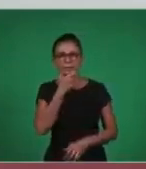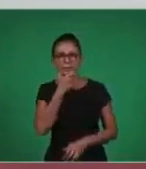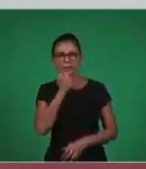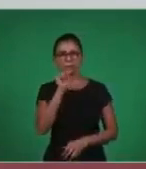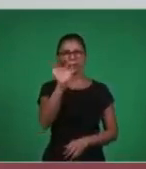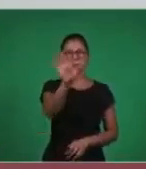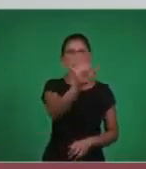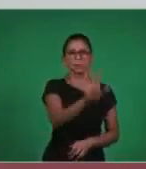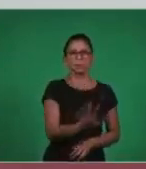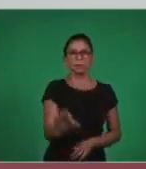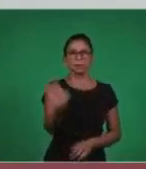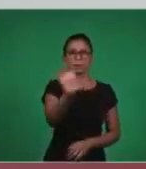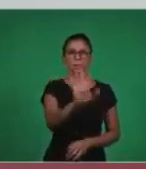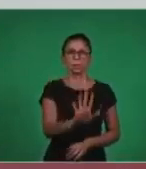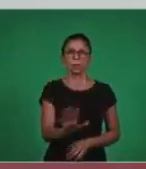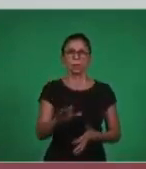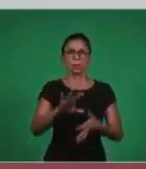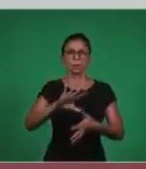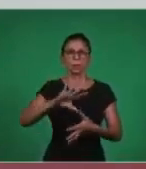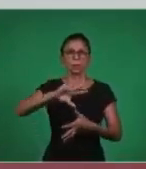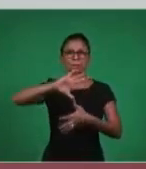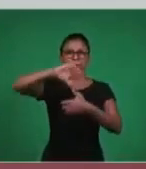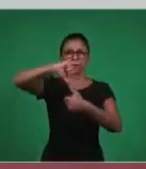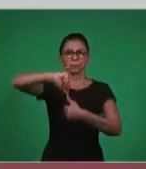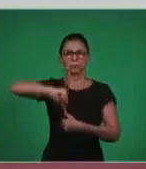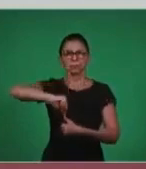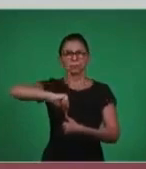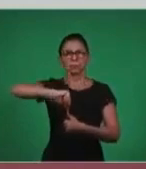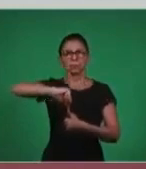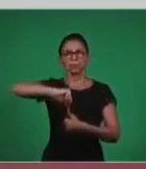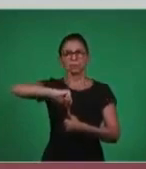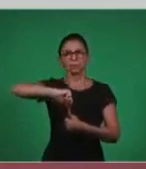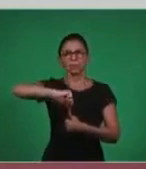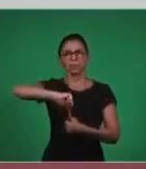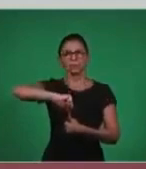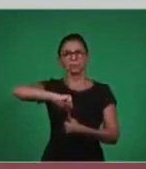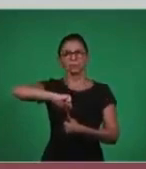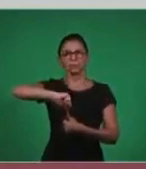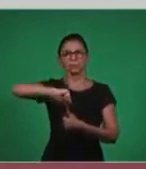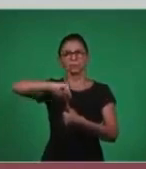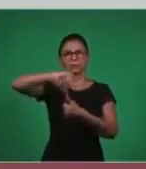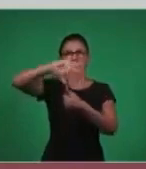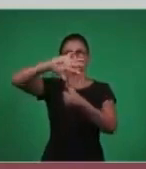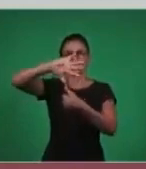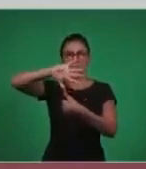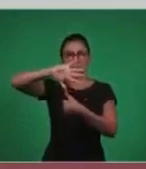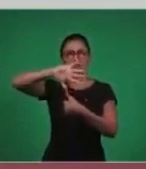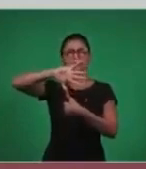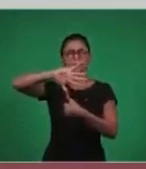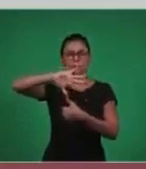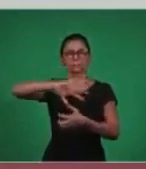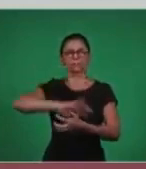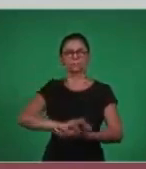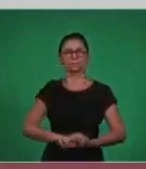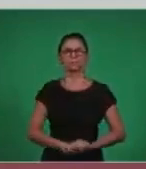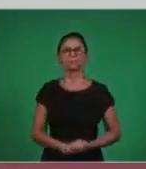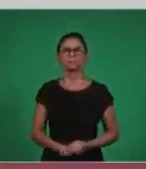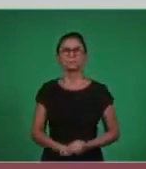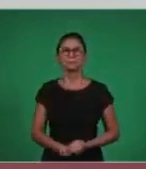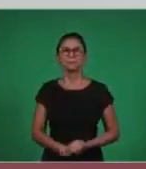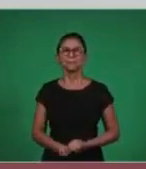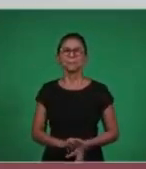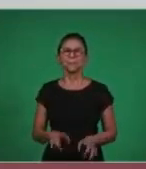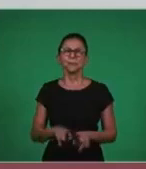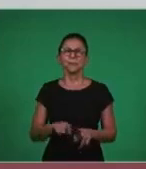part of Europe and also Central America and United States. In fact, a large